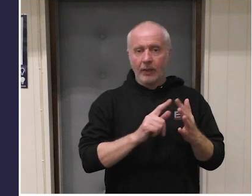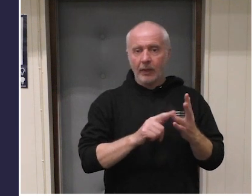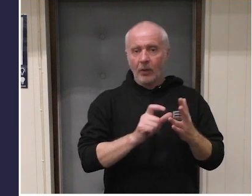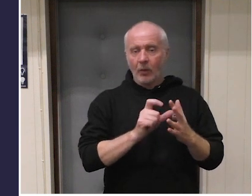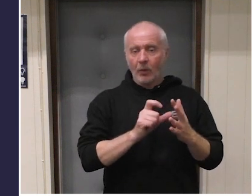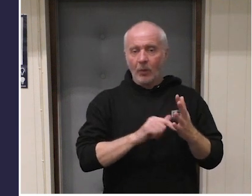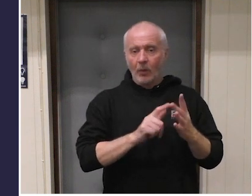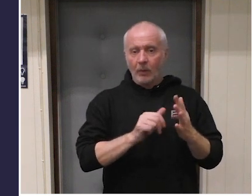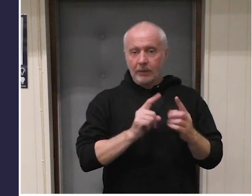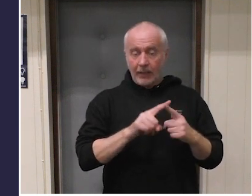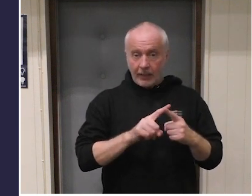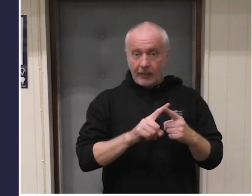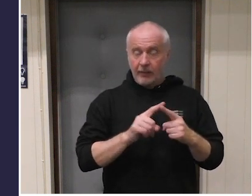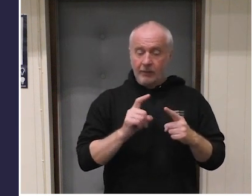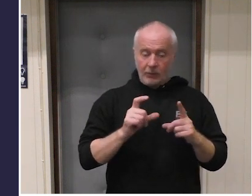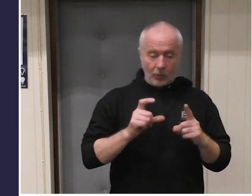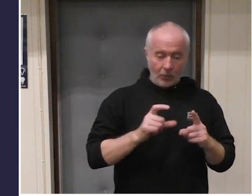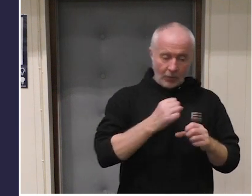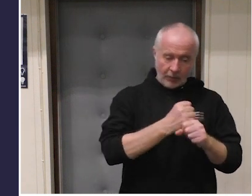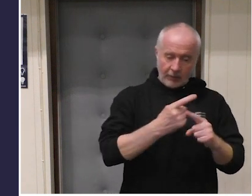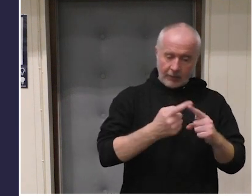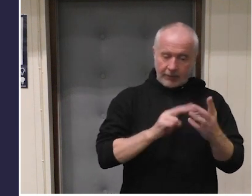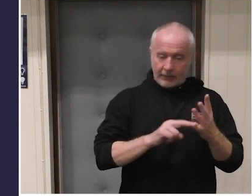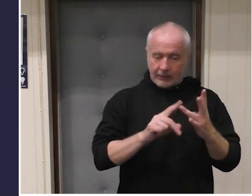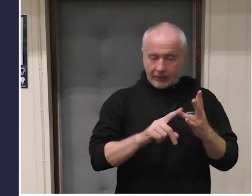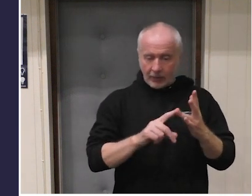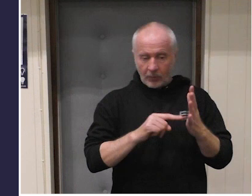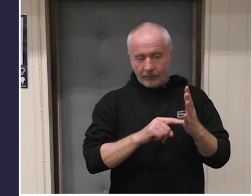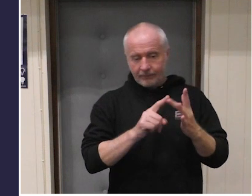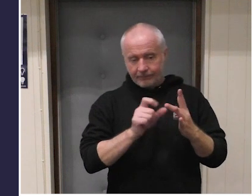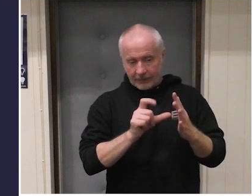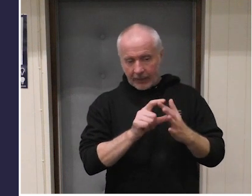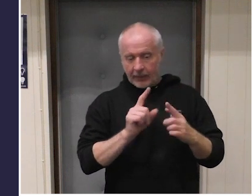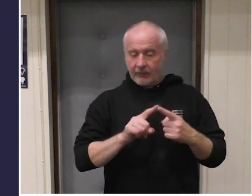genotype, and at some particular position, it might code for the colour of its skin, say.